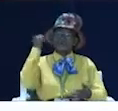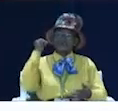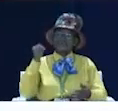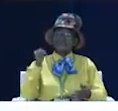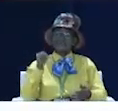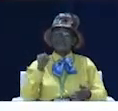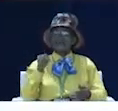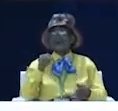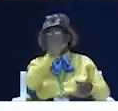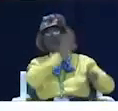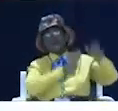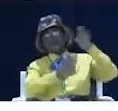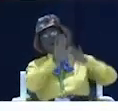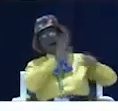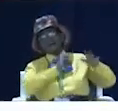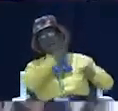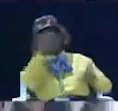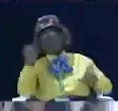got out.